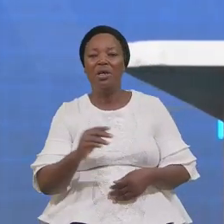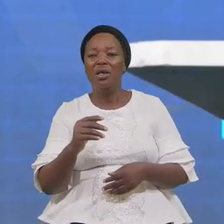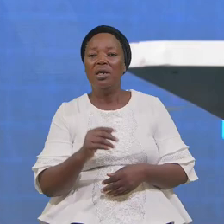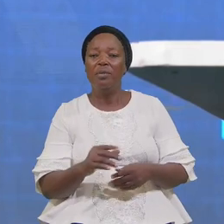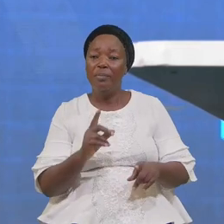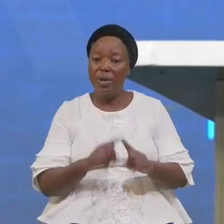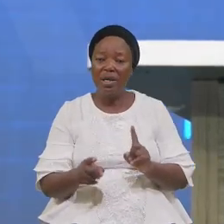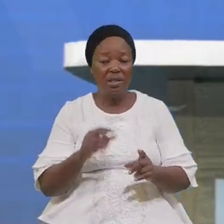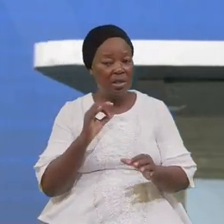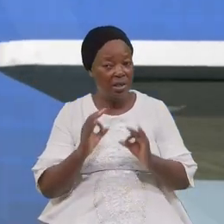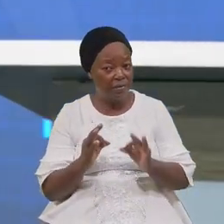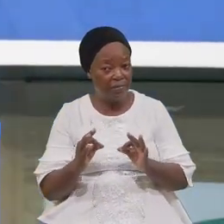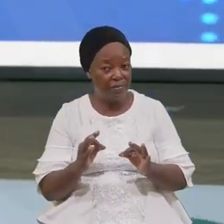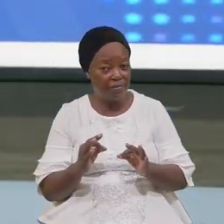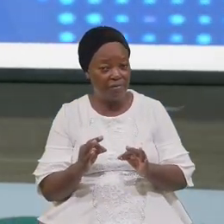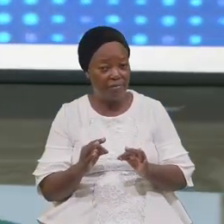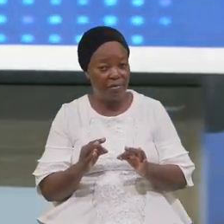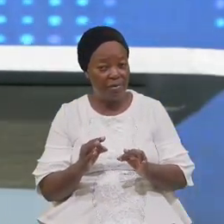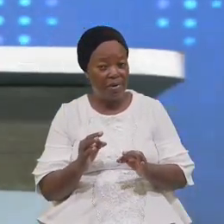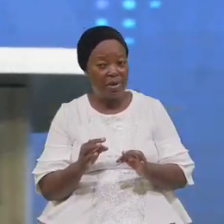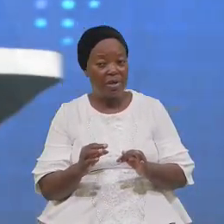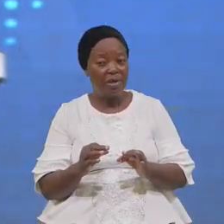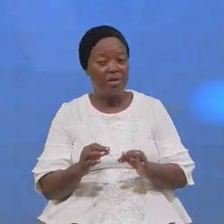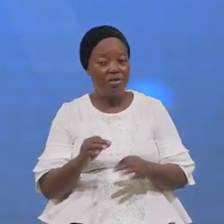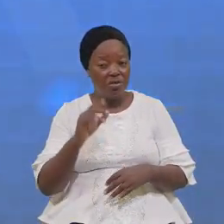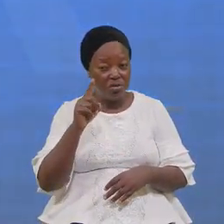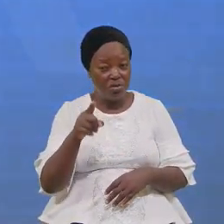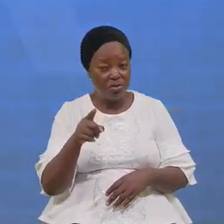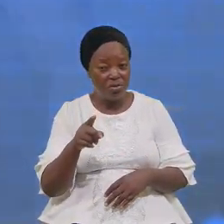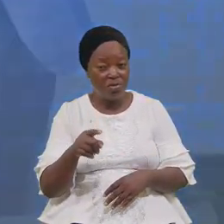If thou canst do